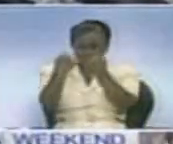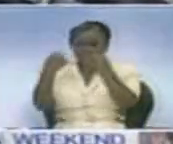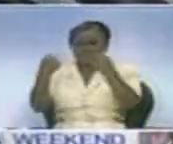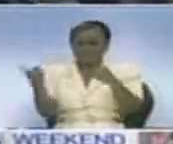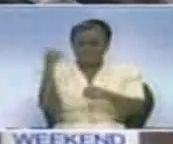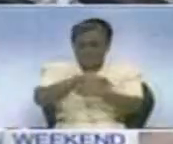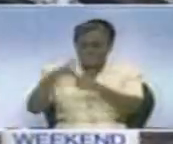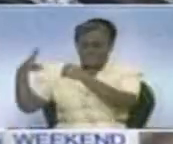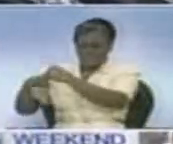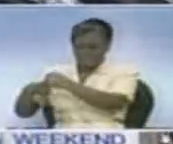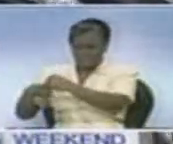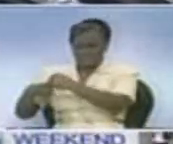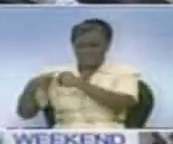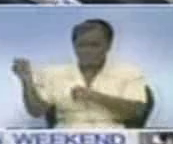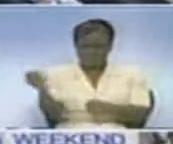7 mwezi wa 7.